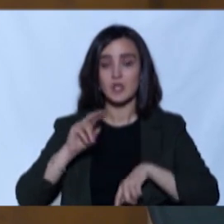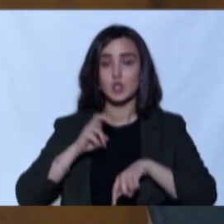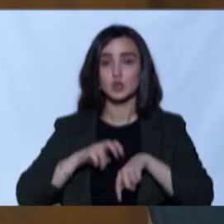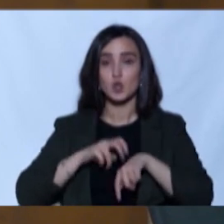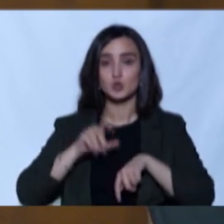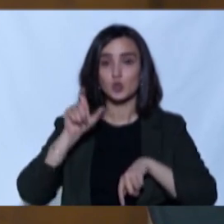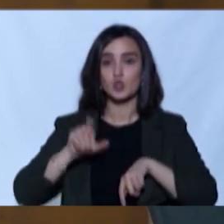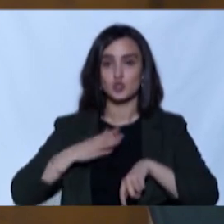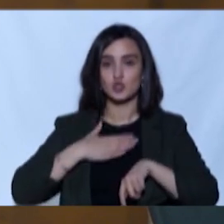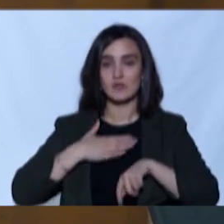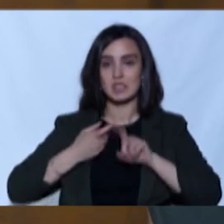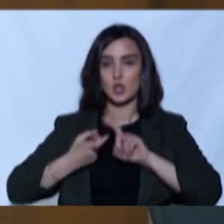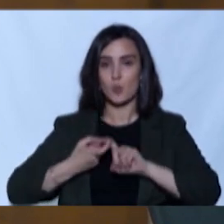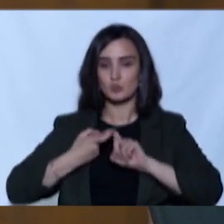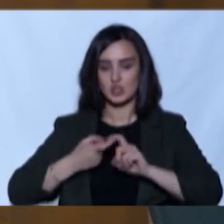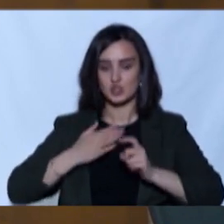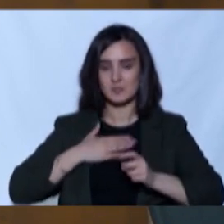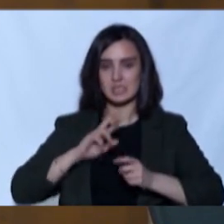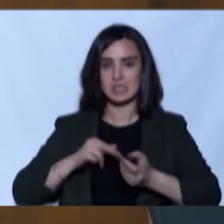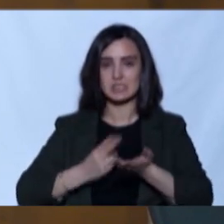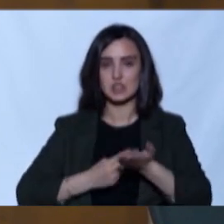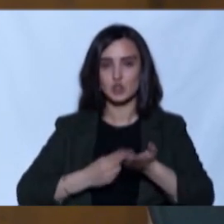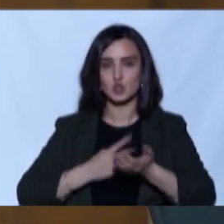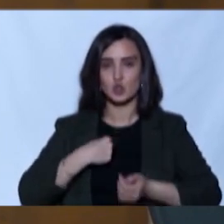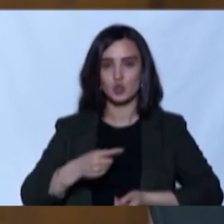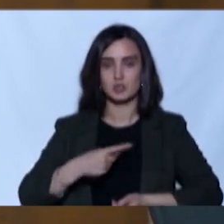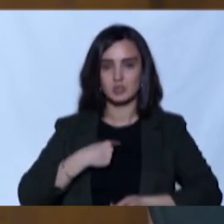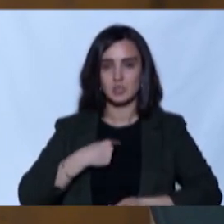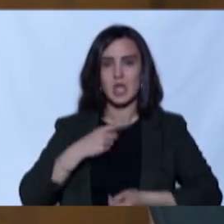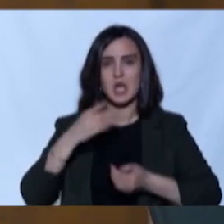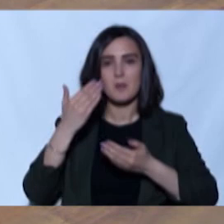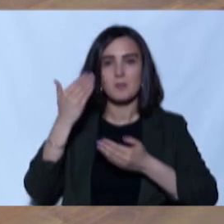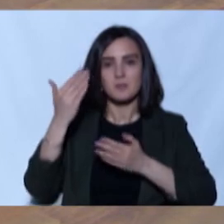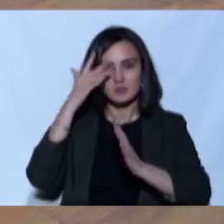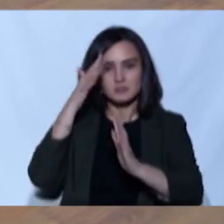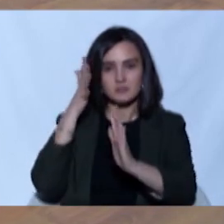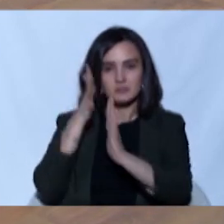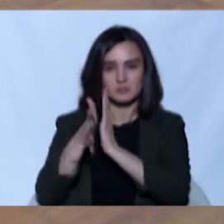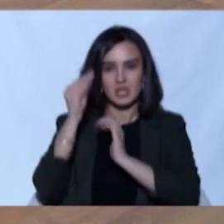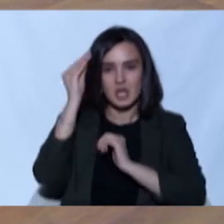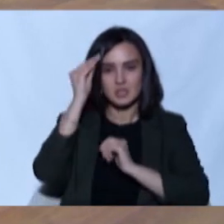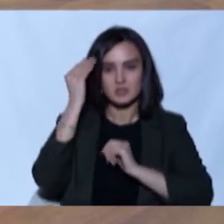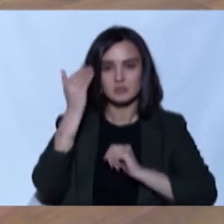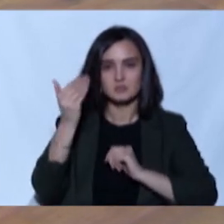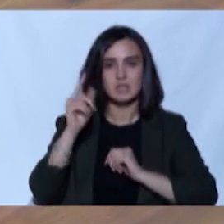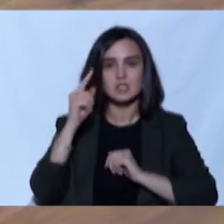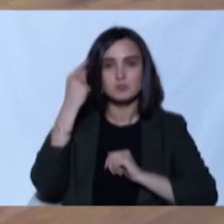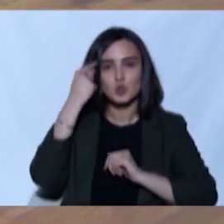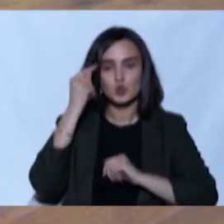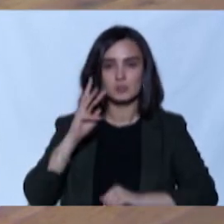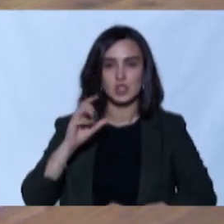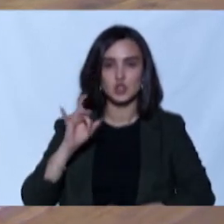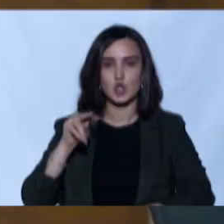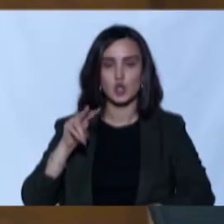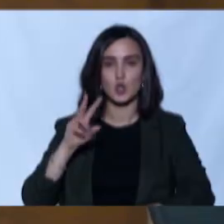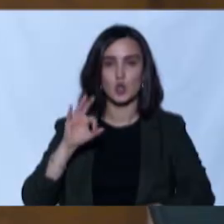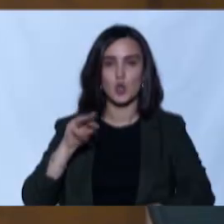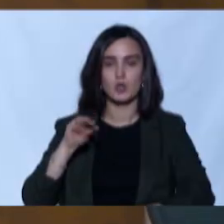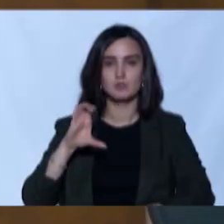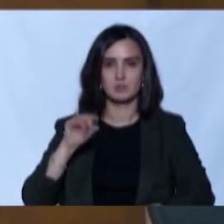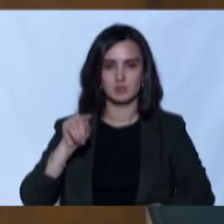our common touch to get to the mind of Sherlock, who otherwise would be a bit foreign for most of us, I think.